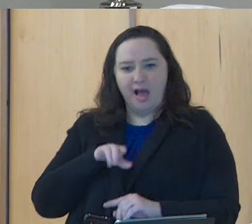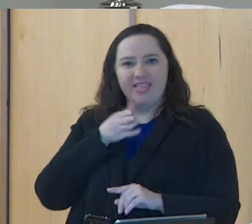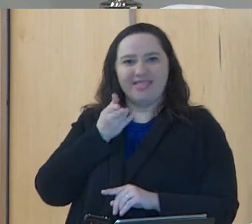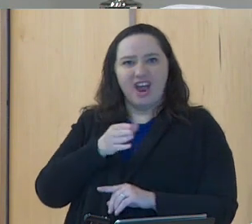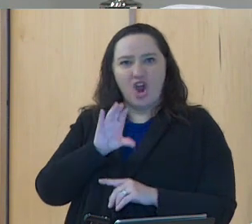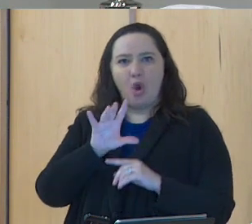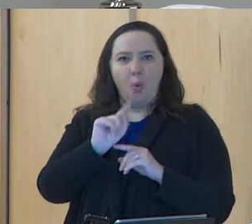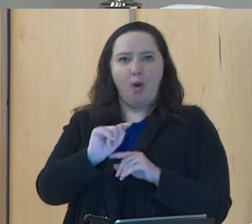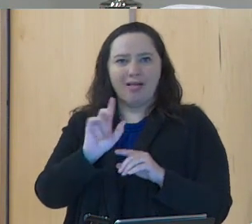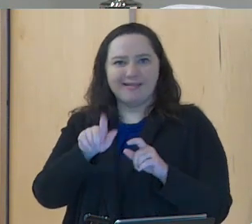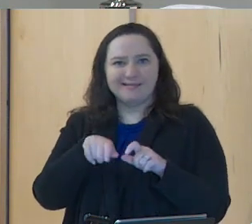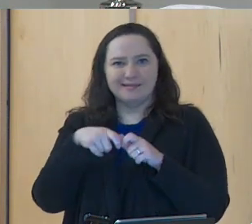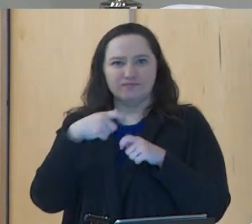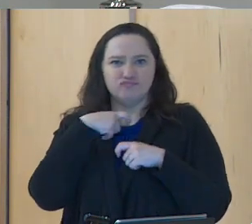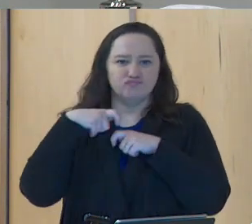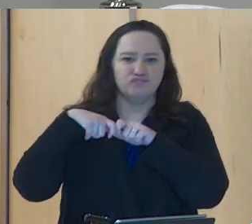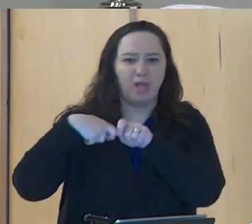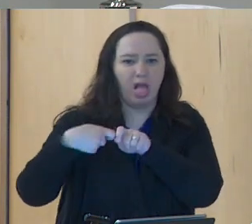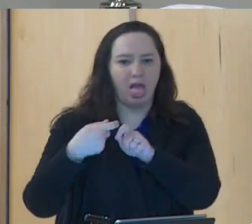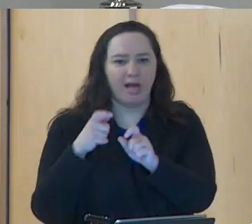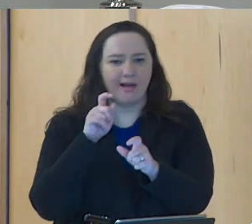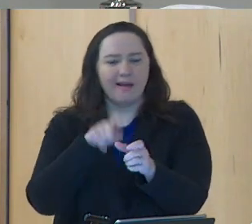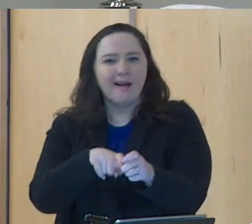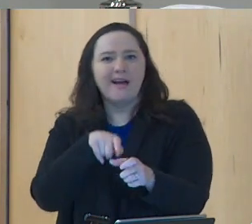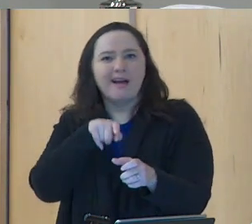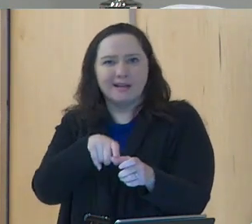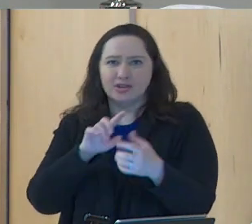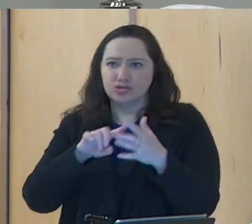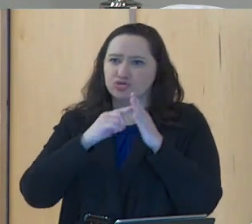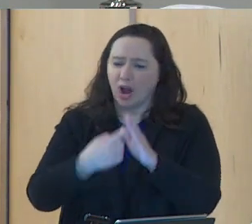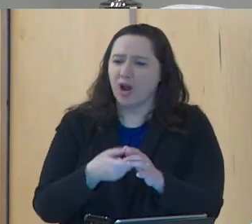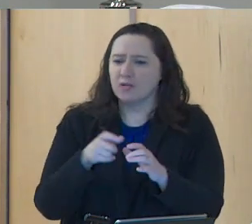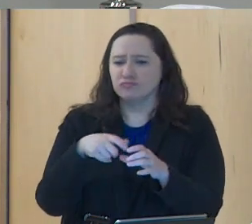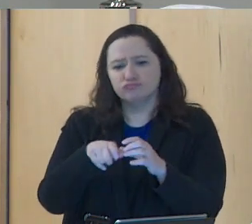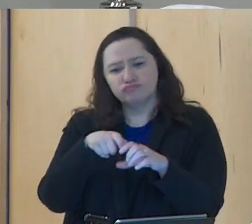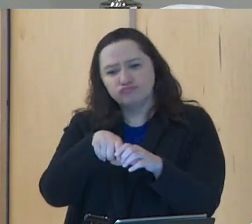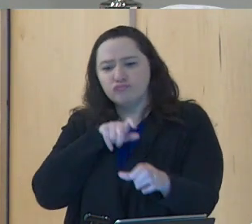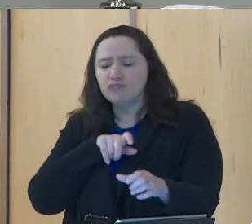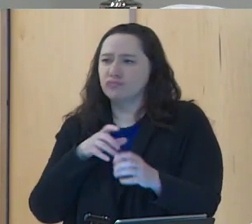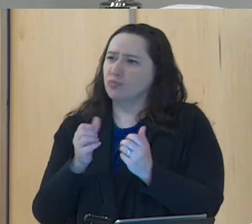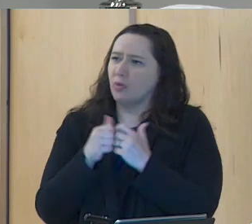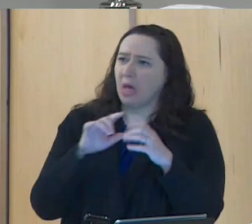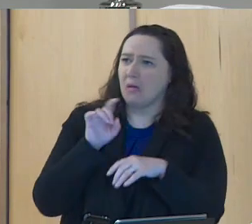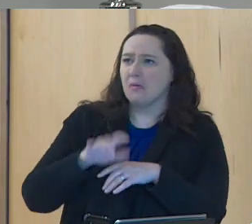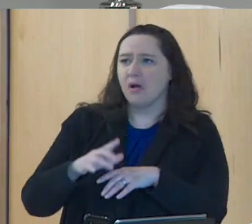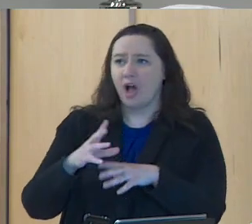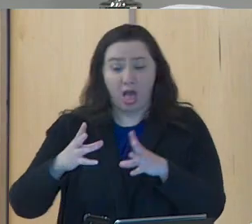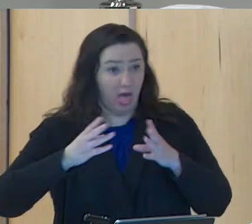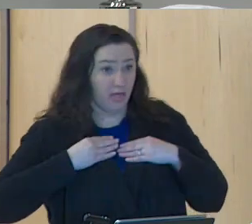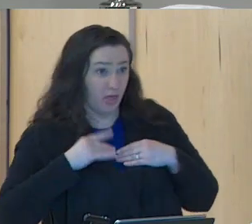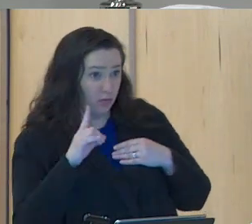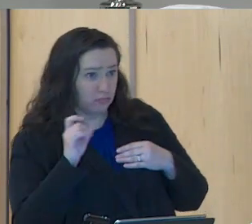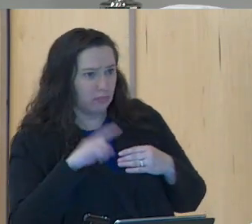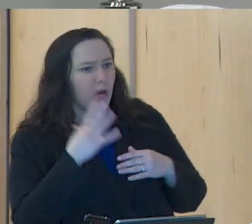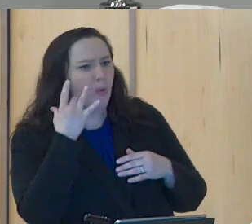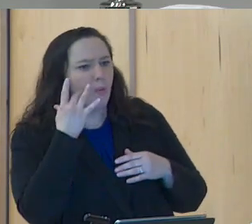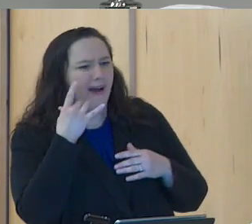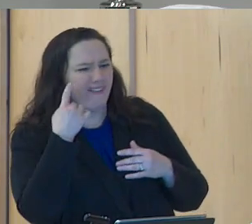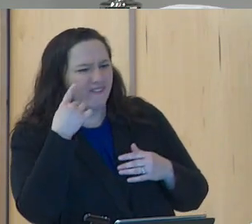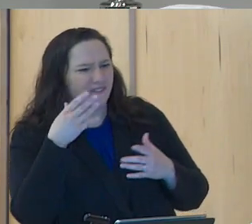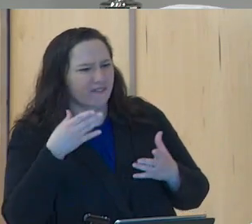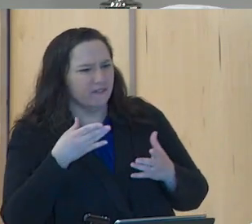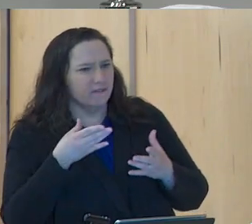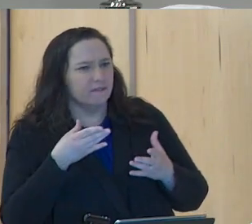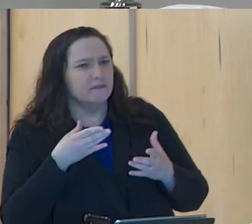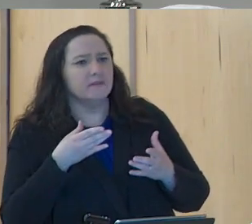a colt tied up. And they began to untie it without raising any questions. And then when the owner said, "Why are you untying that